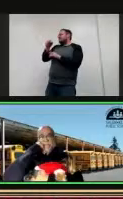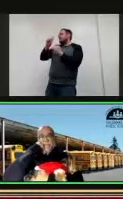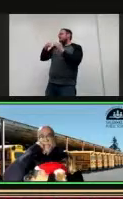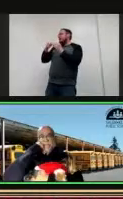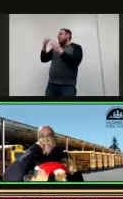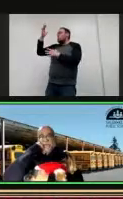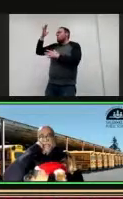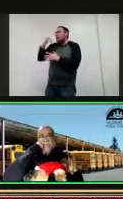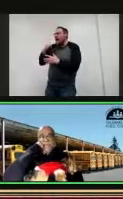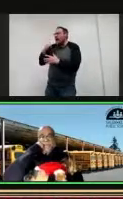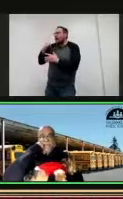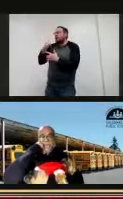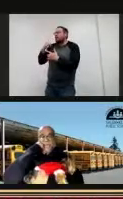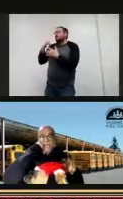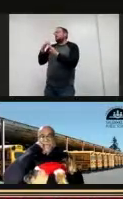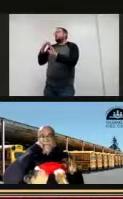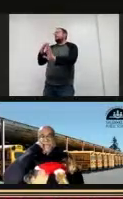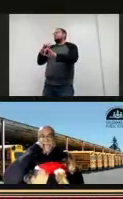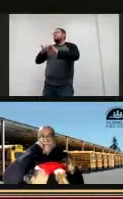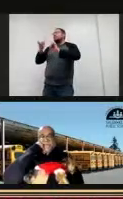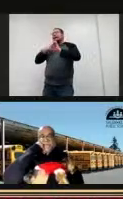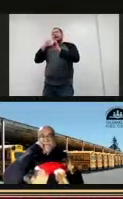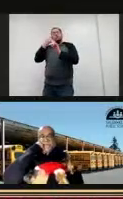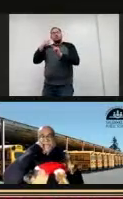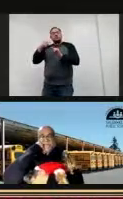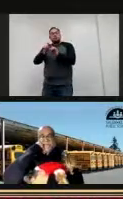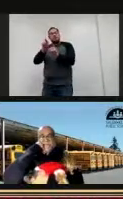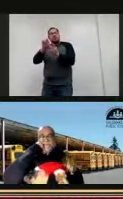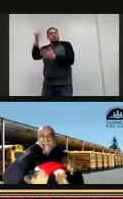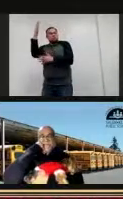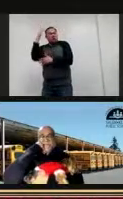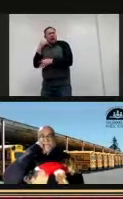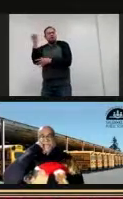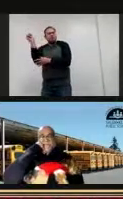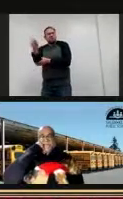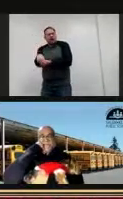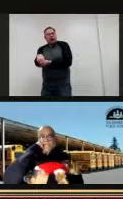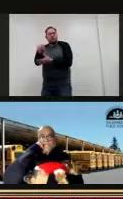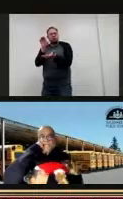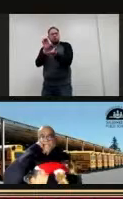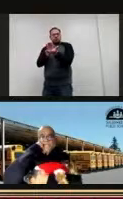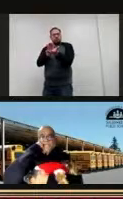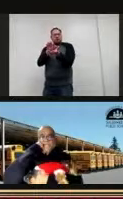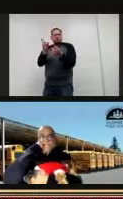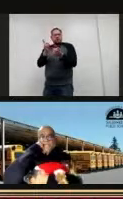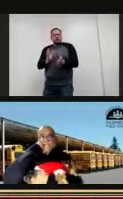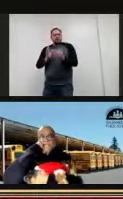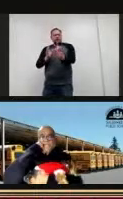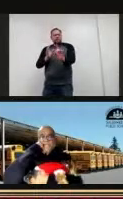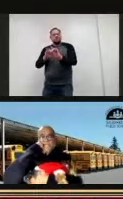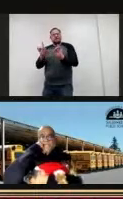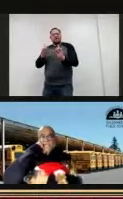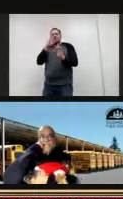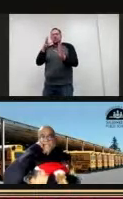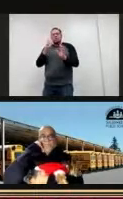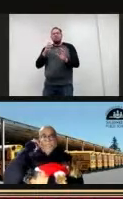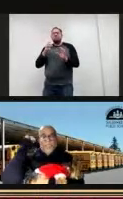why. But I agree that is the why, Director Chandragiri. I just don't want to get